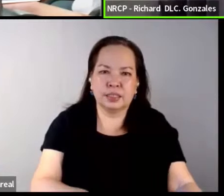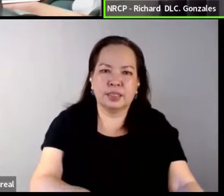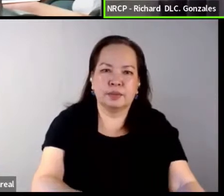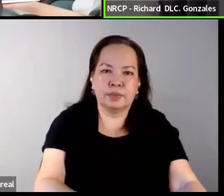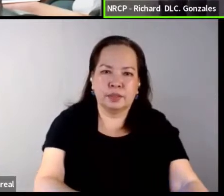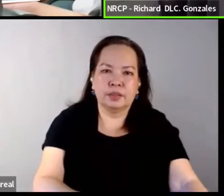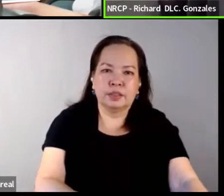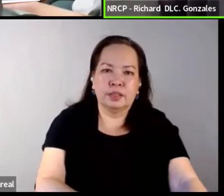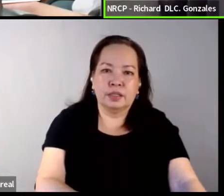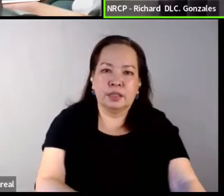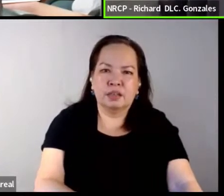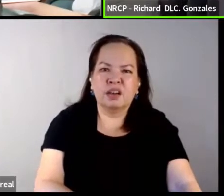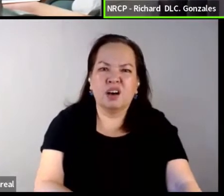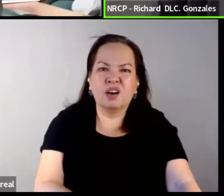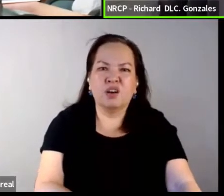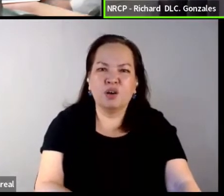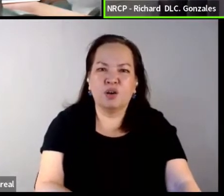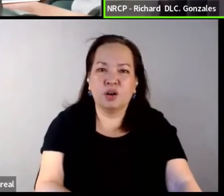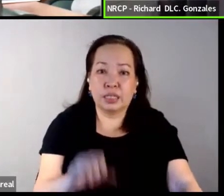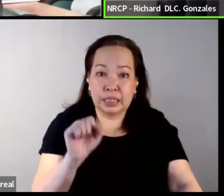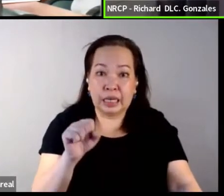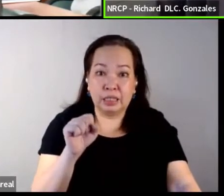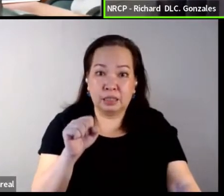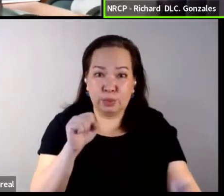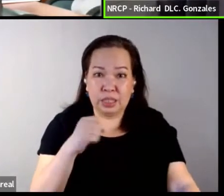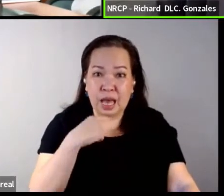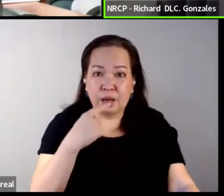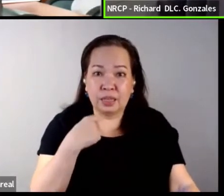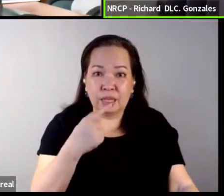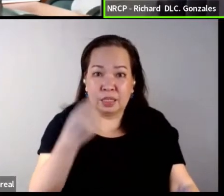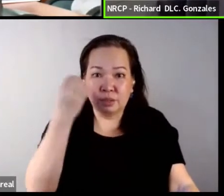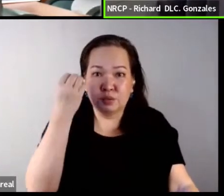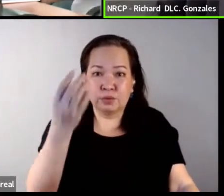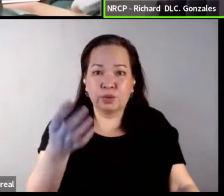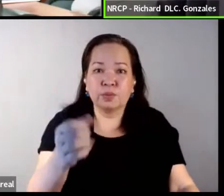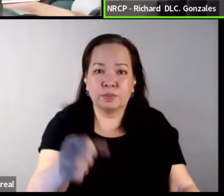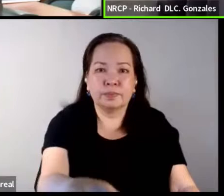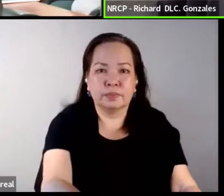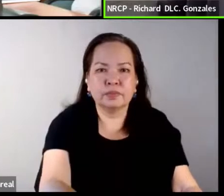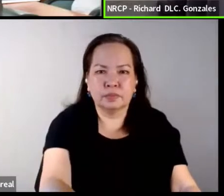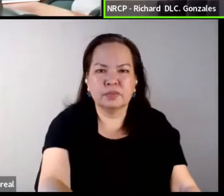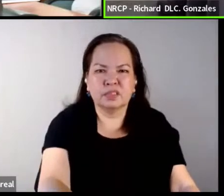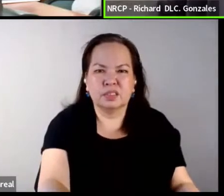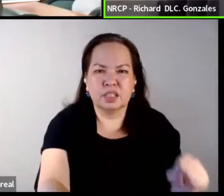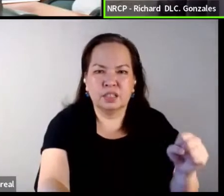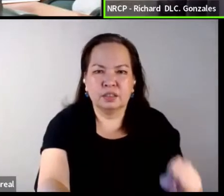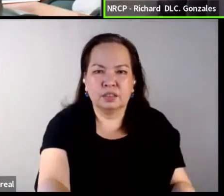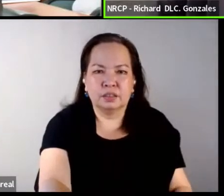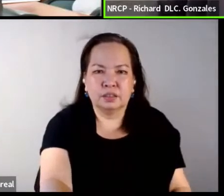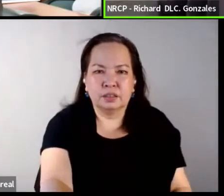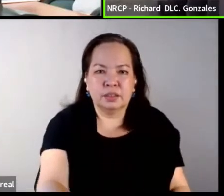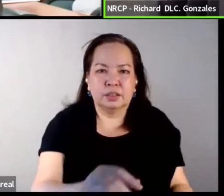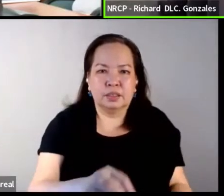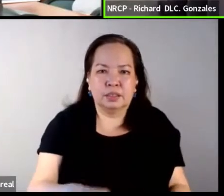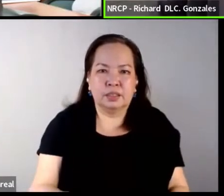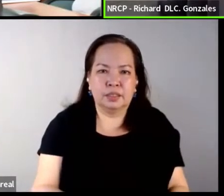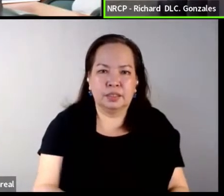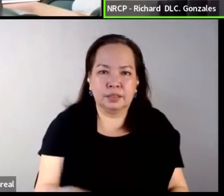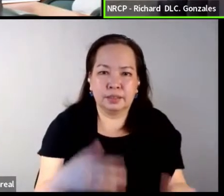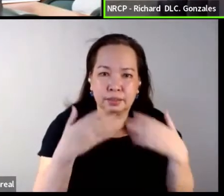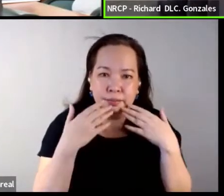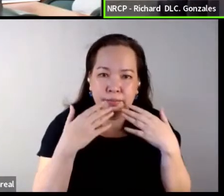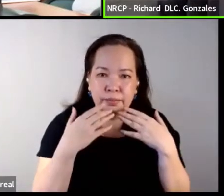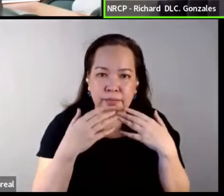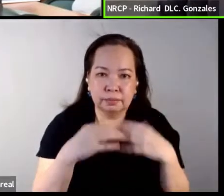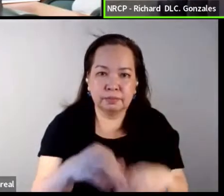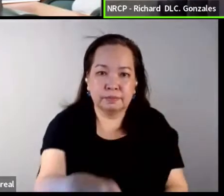DepEd, especially for early grade students. 9, Your Honor, is we are recommending to include social and emotional learning